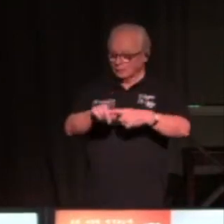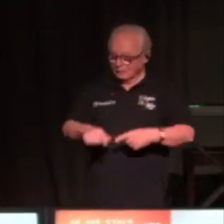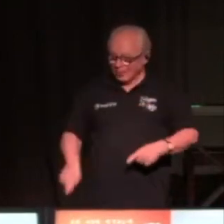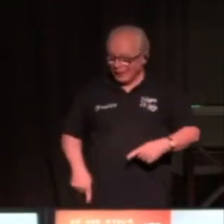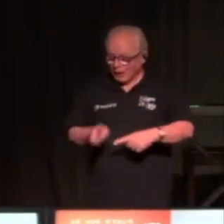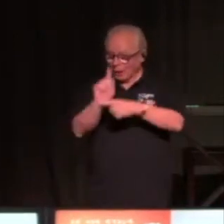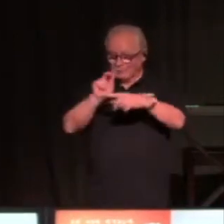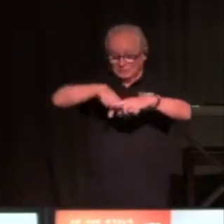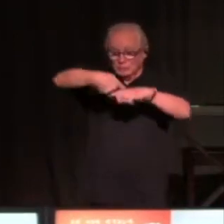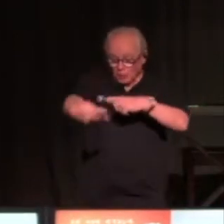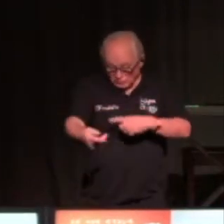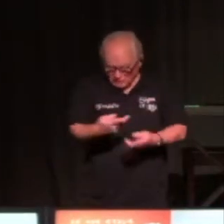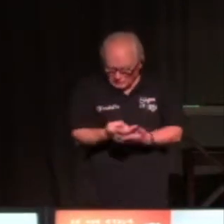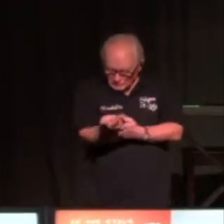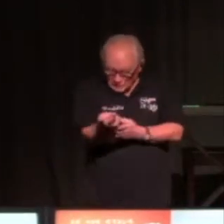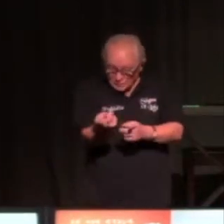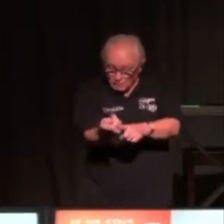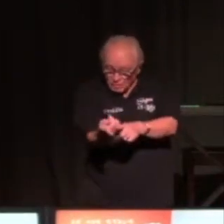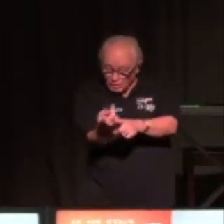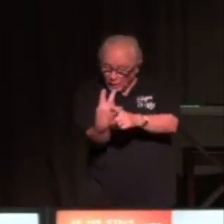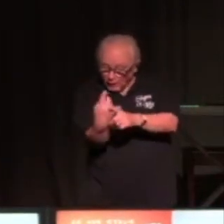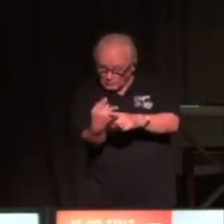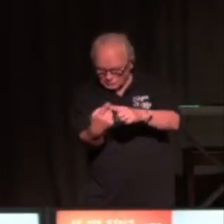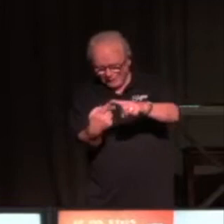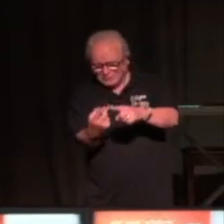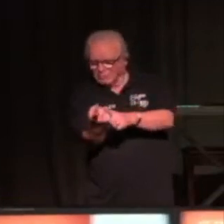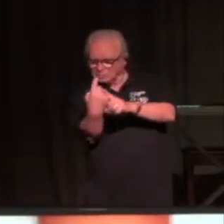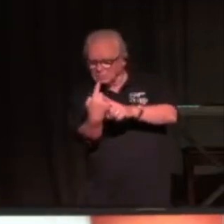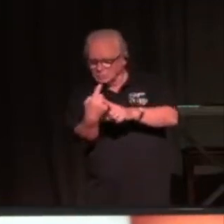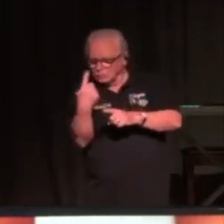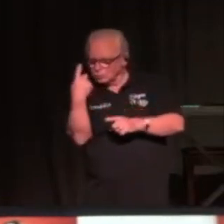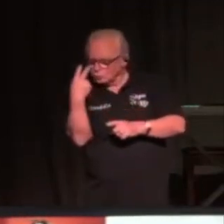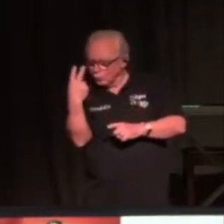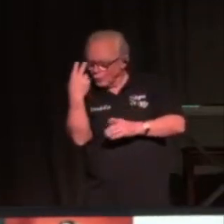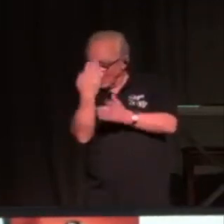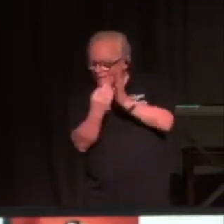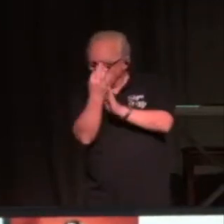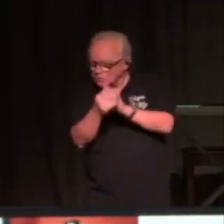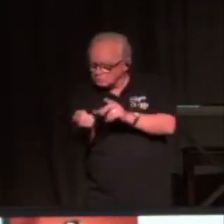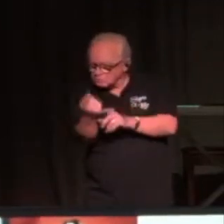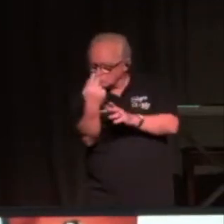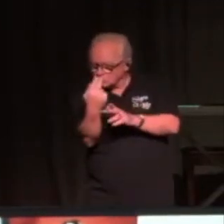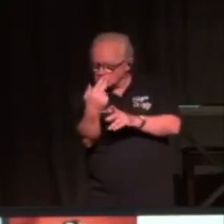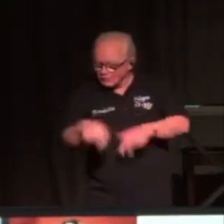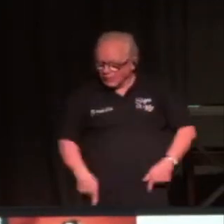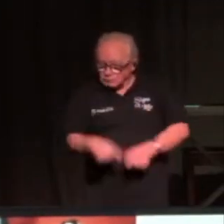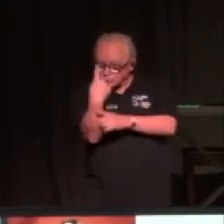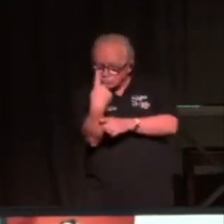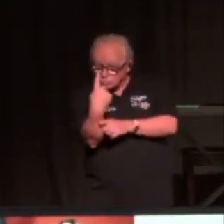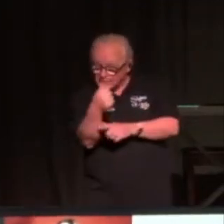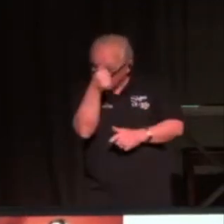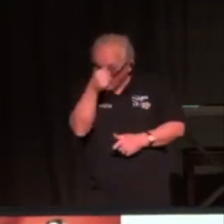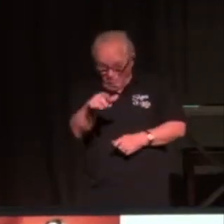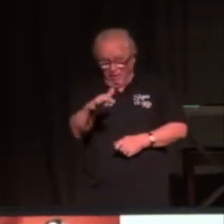I fell with my leg in the air, like flat, and that leg stayed up for 2.5 hours, and I knew it was